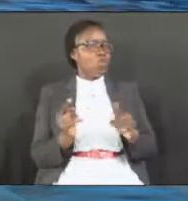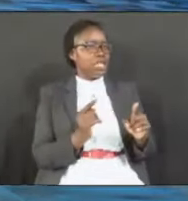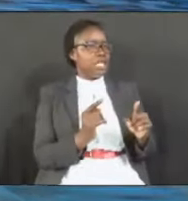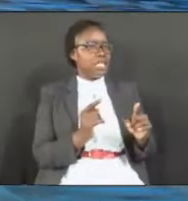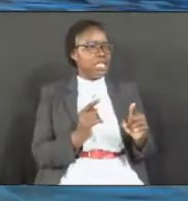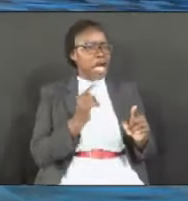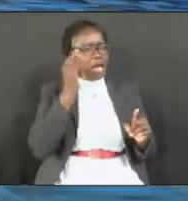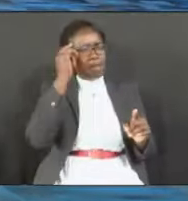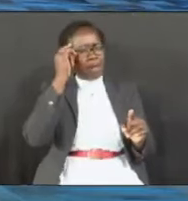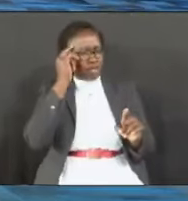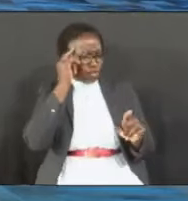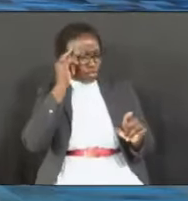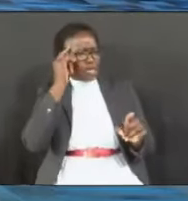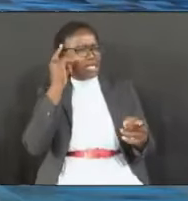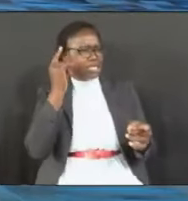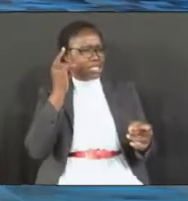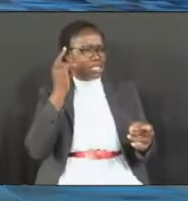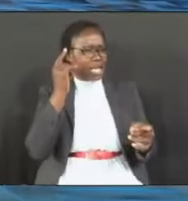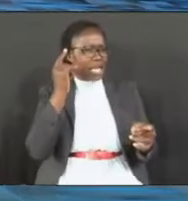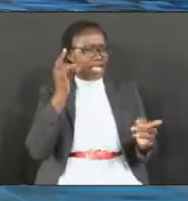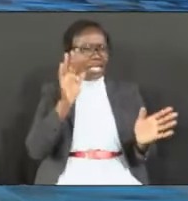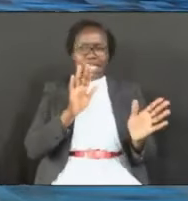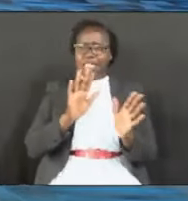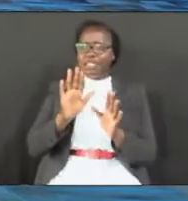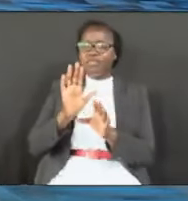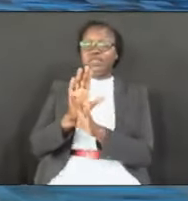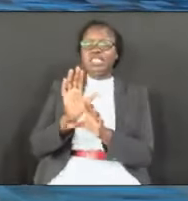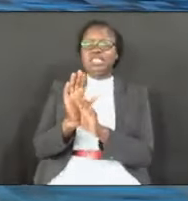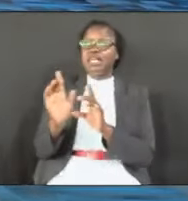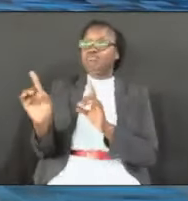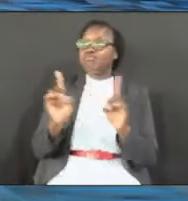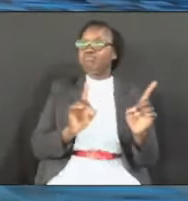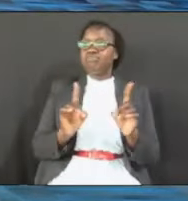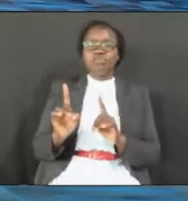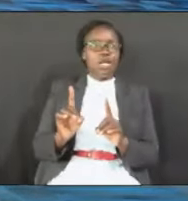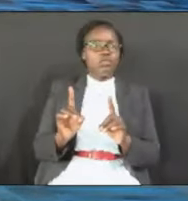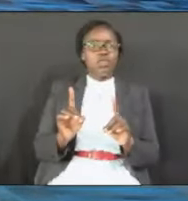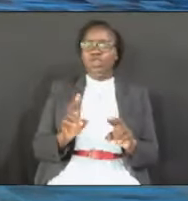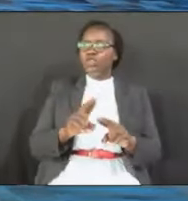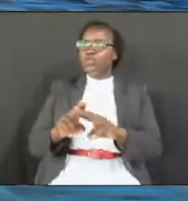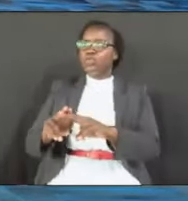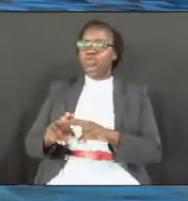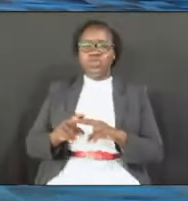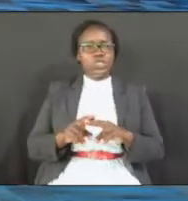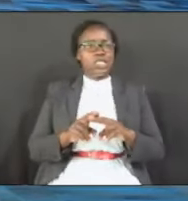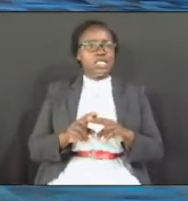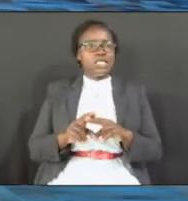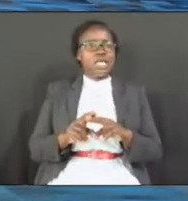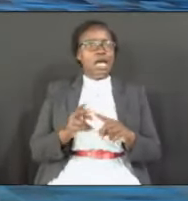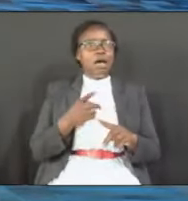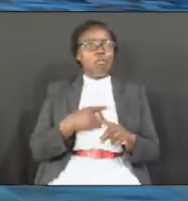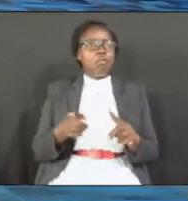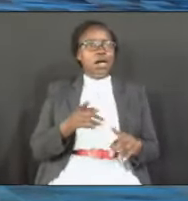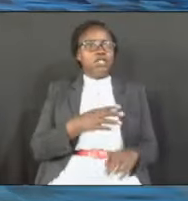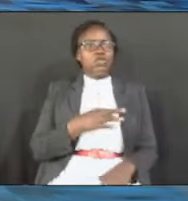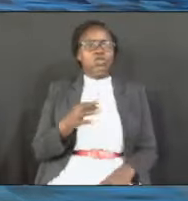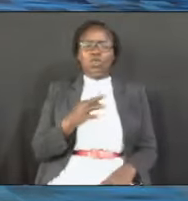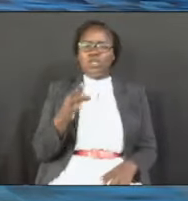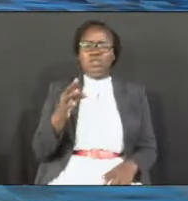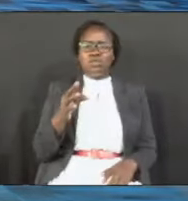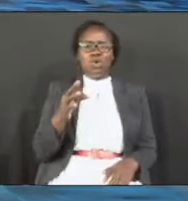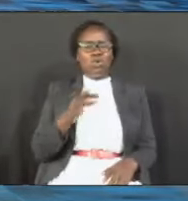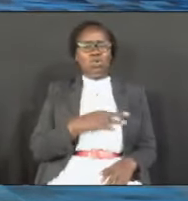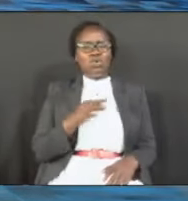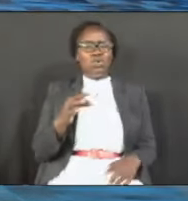mind, at least today I went to church on Sabbath. You come, you sit in church, but you are so disillusioned, you are